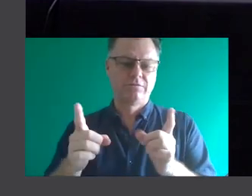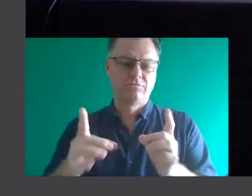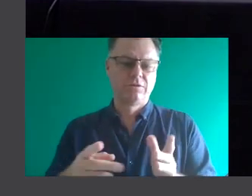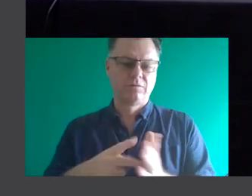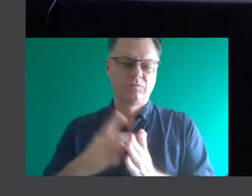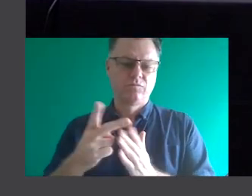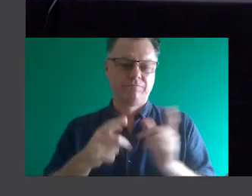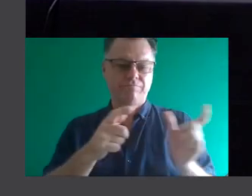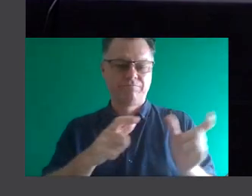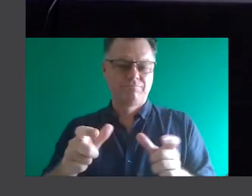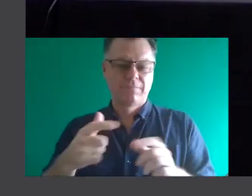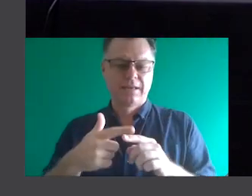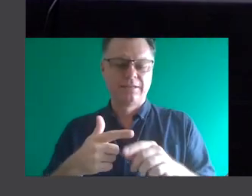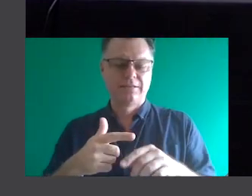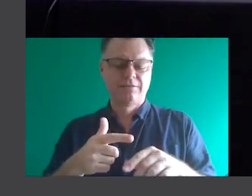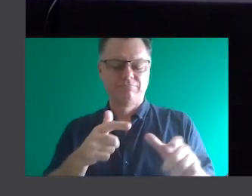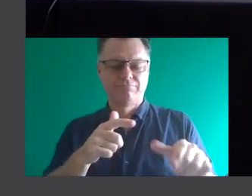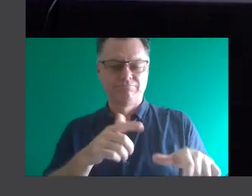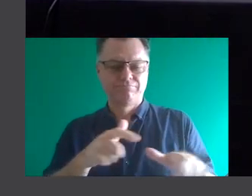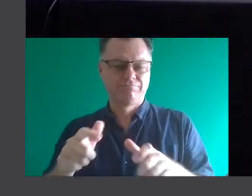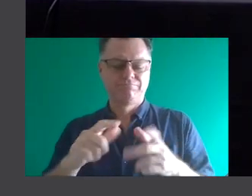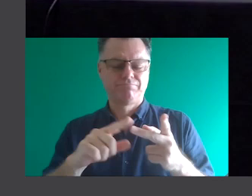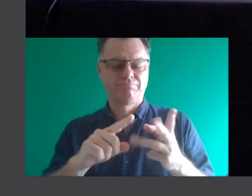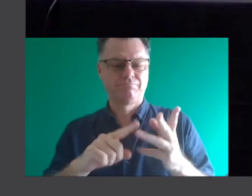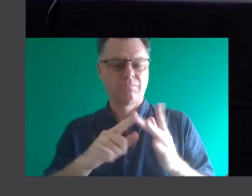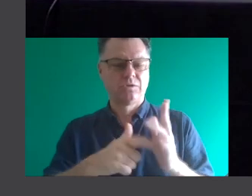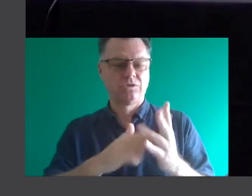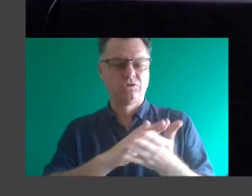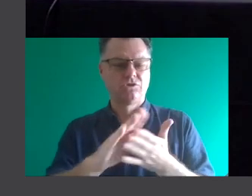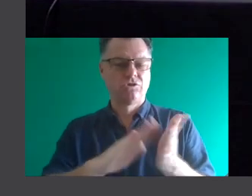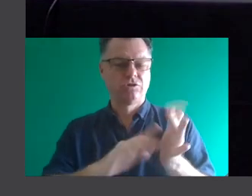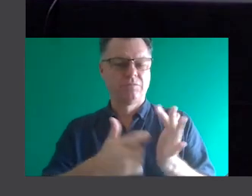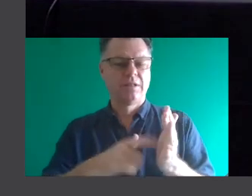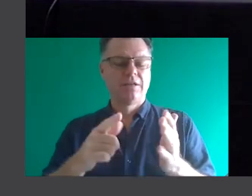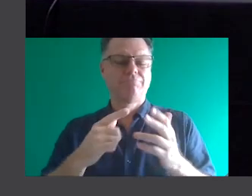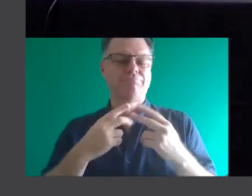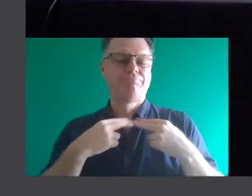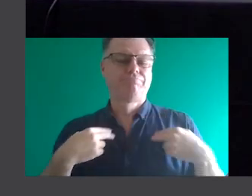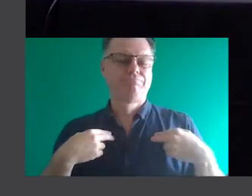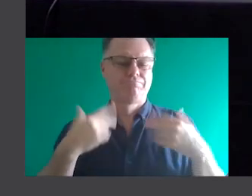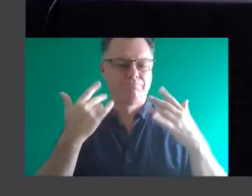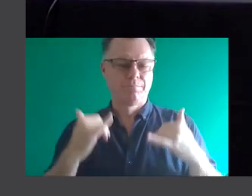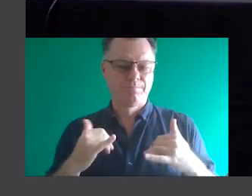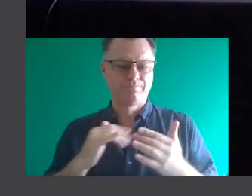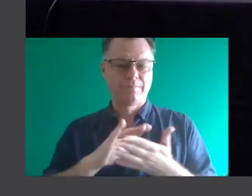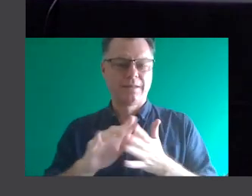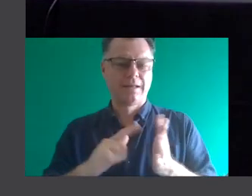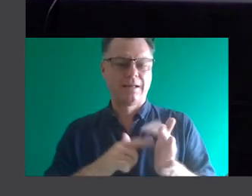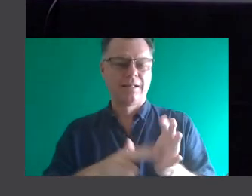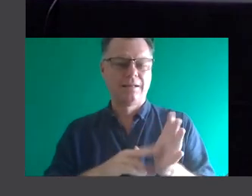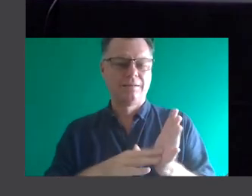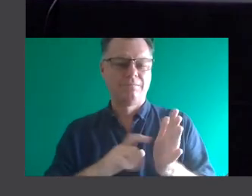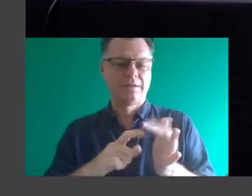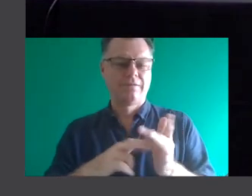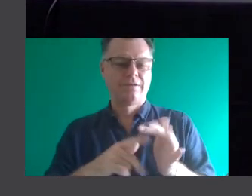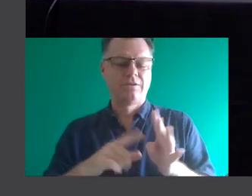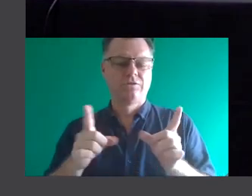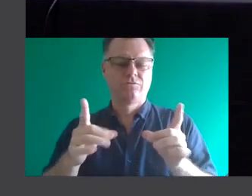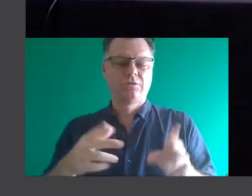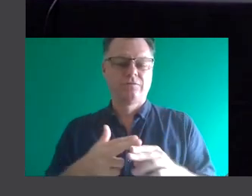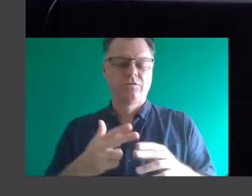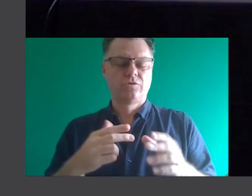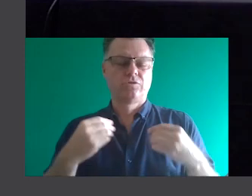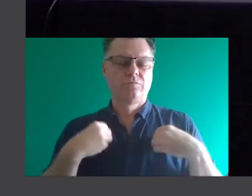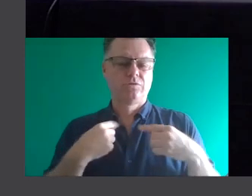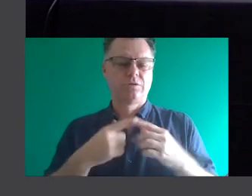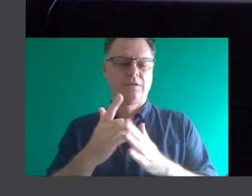Sarah McIver, Director of Program Governance and Assurance, Josh Miller, General Counsel, Tom